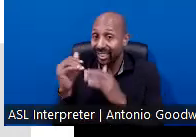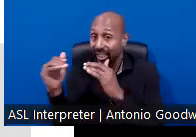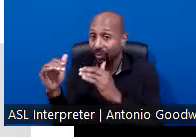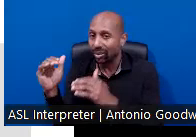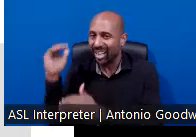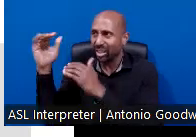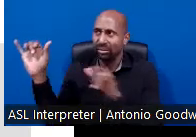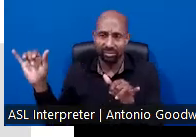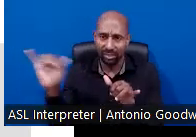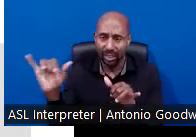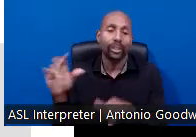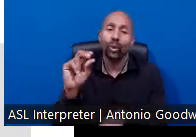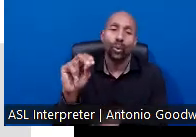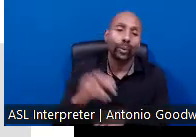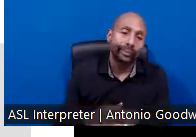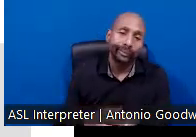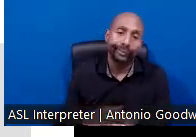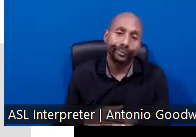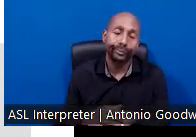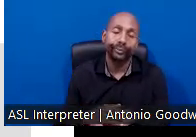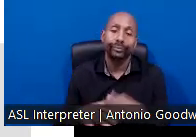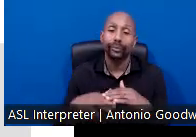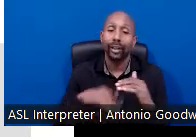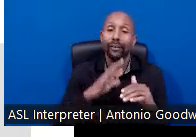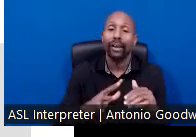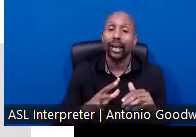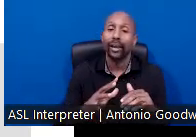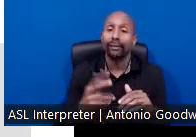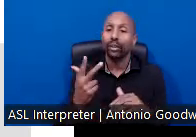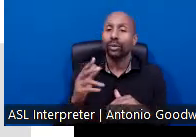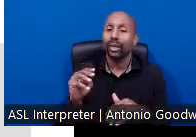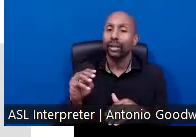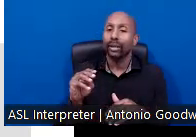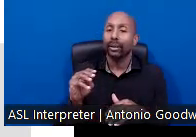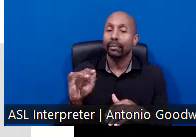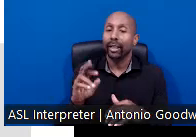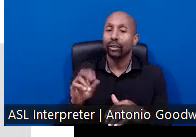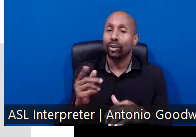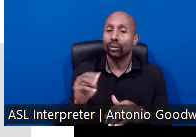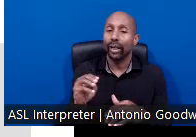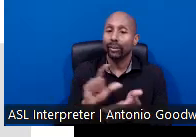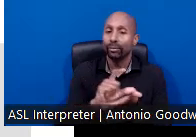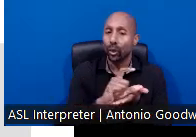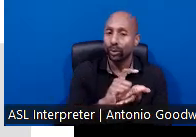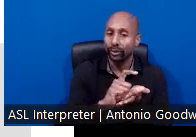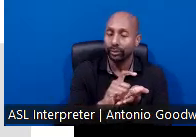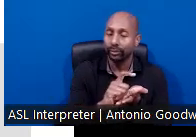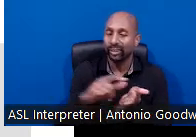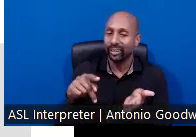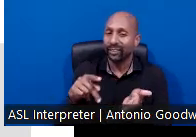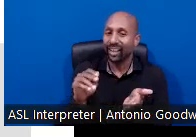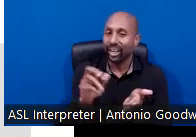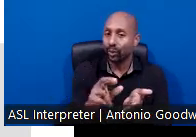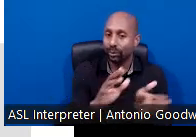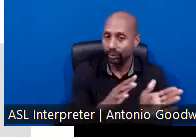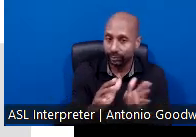Children under the age of 5 receive 3 microgram doses for Pfizer. Children under the age of 6 receive